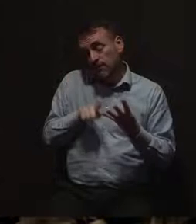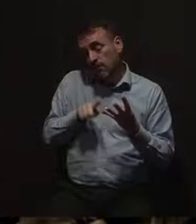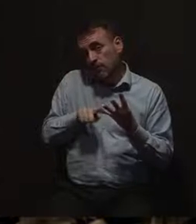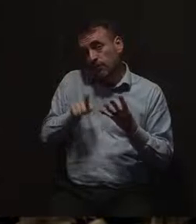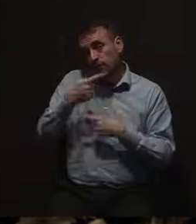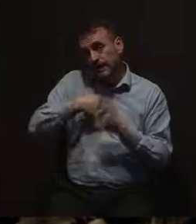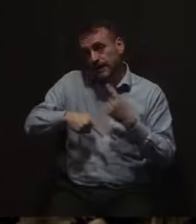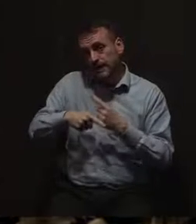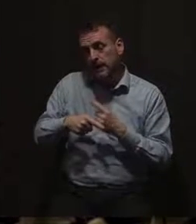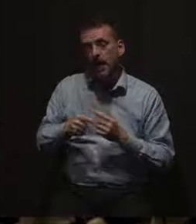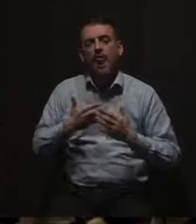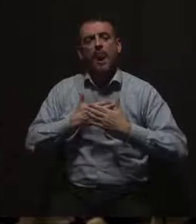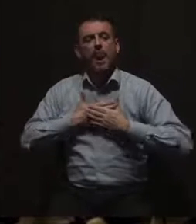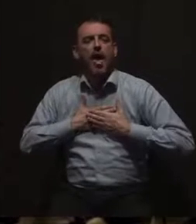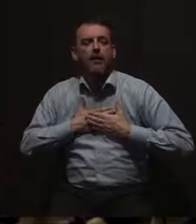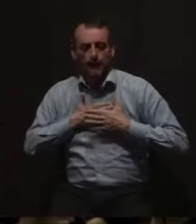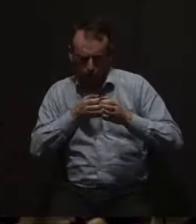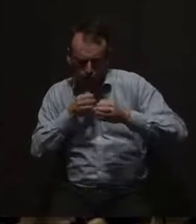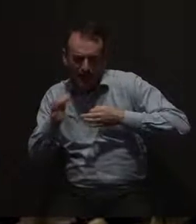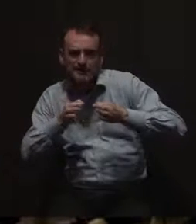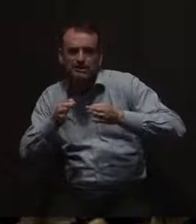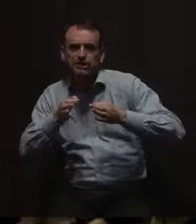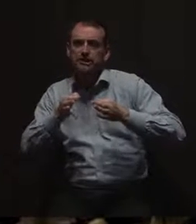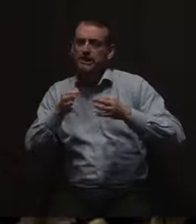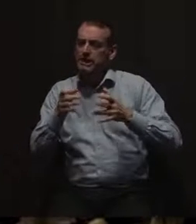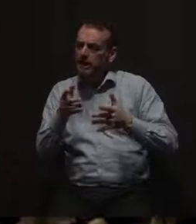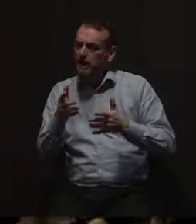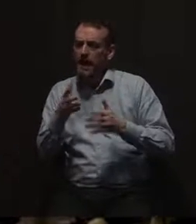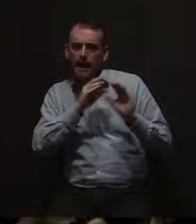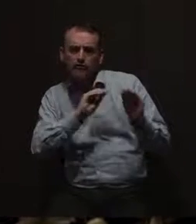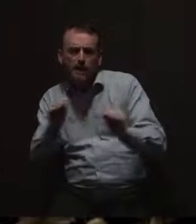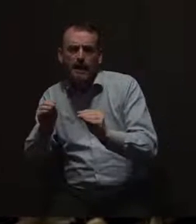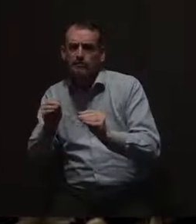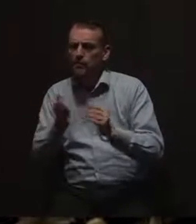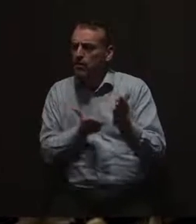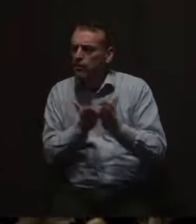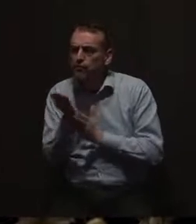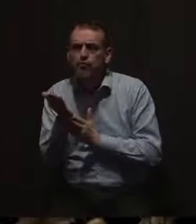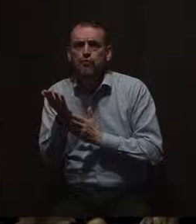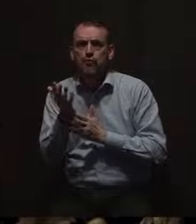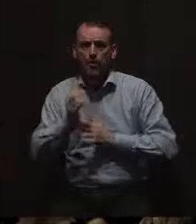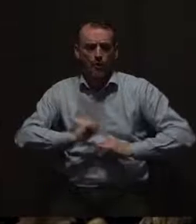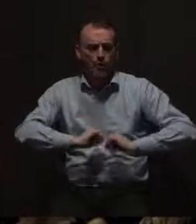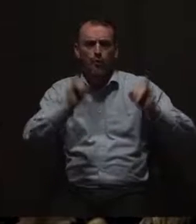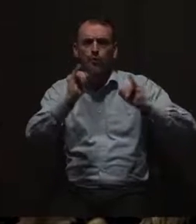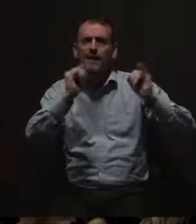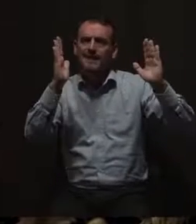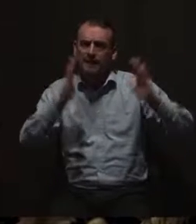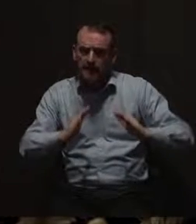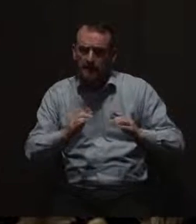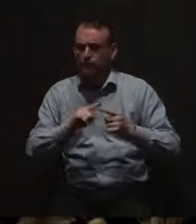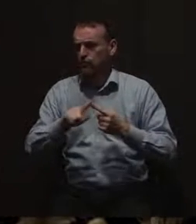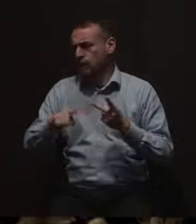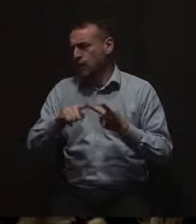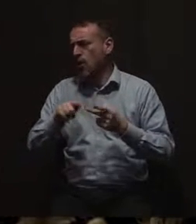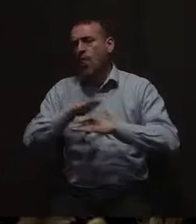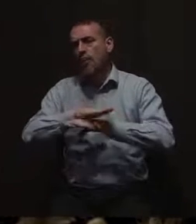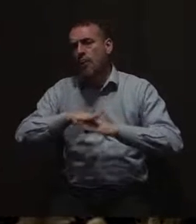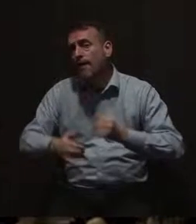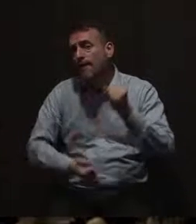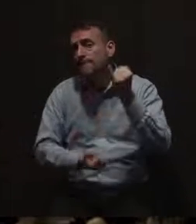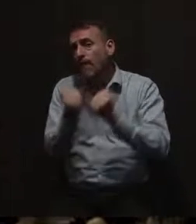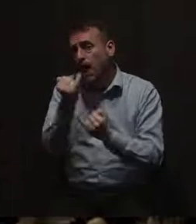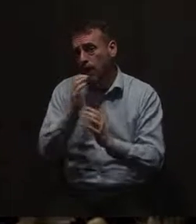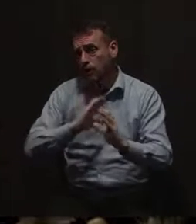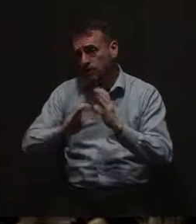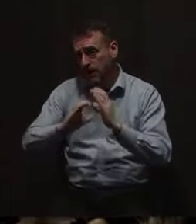strategies and de-escalation and radical happiness in non-violent communication and so on. Because